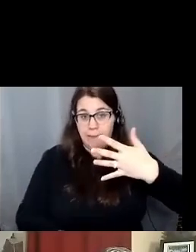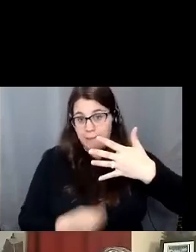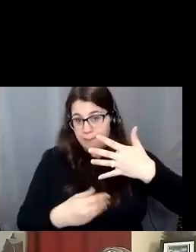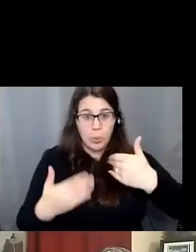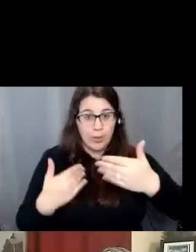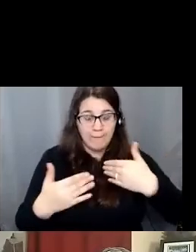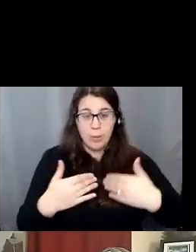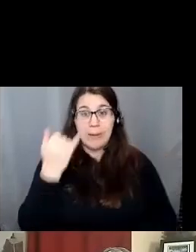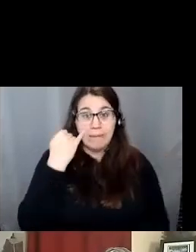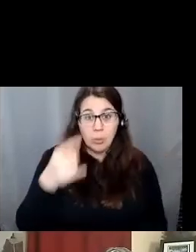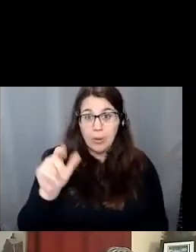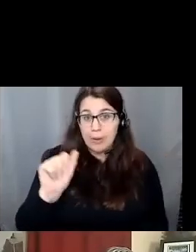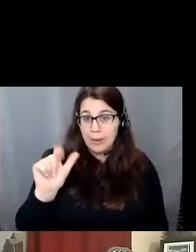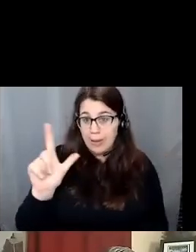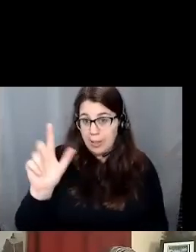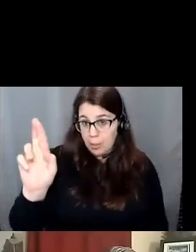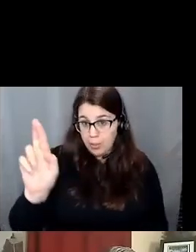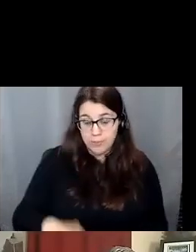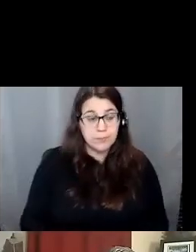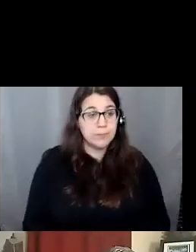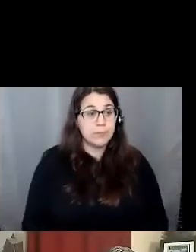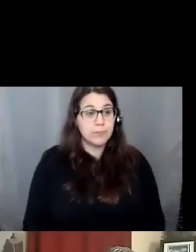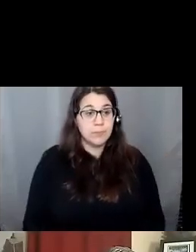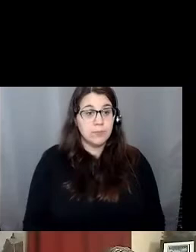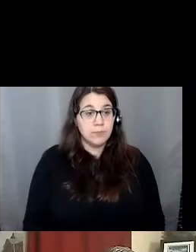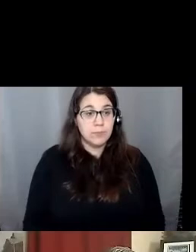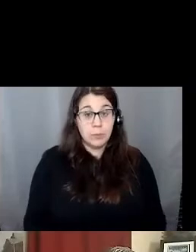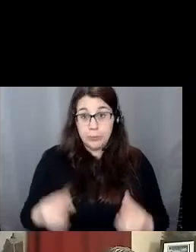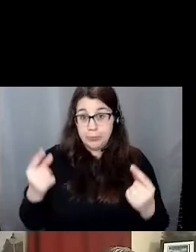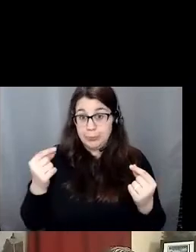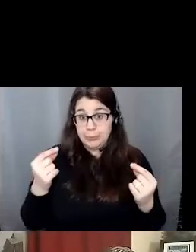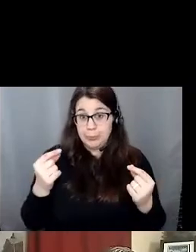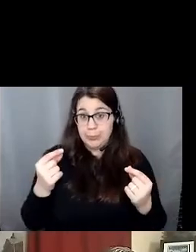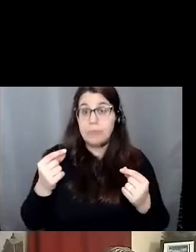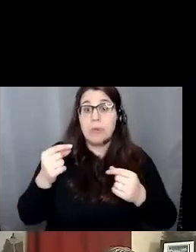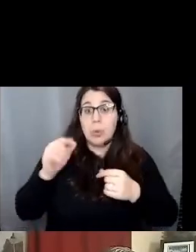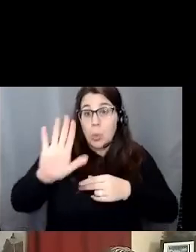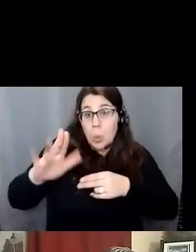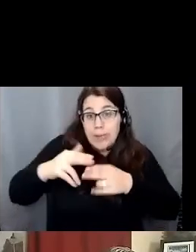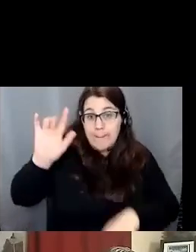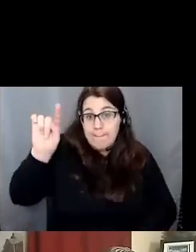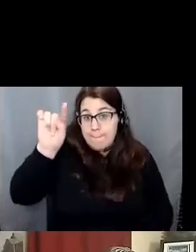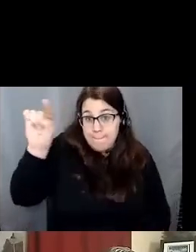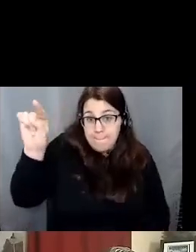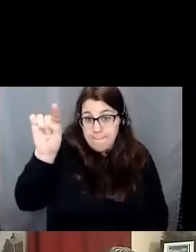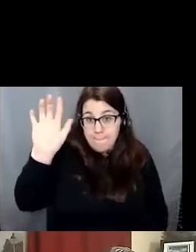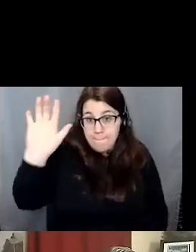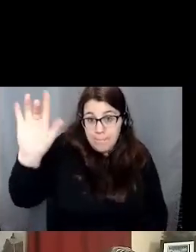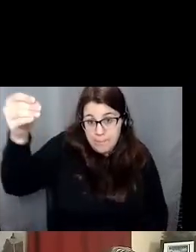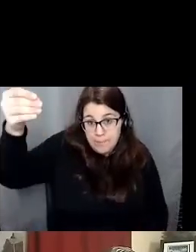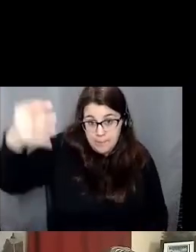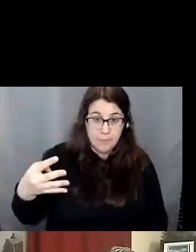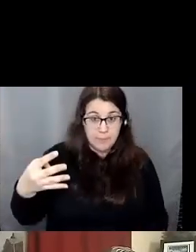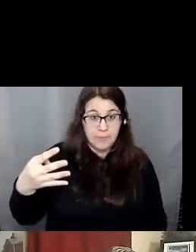authorized legal representative, then what you do is underneath the name section up here, you click on the drop down, and